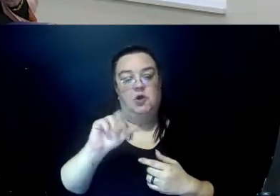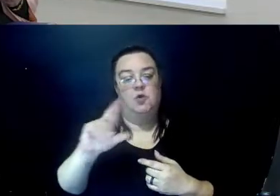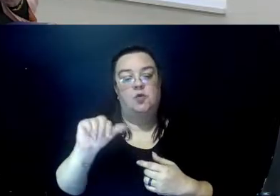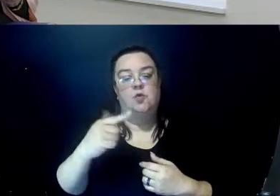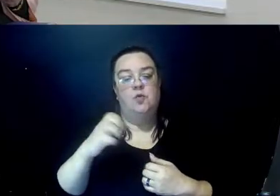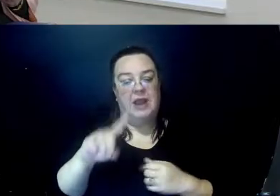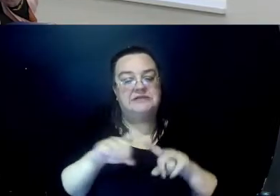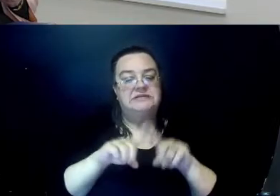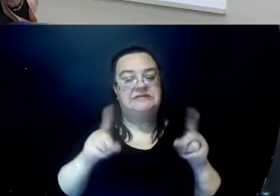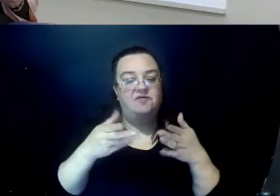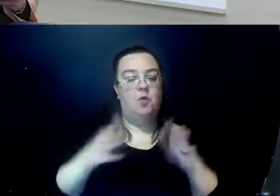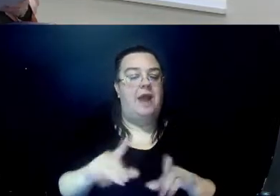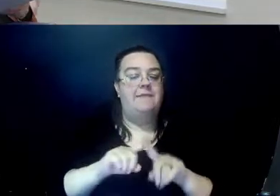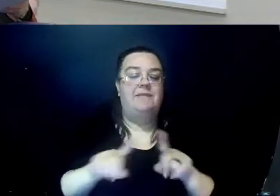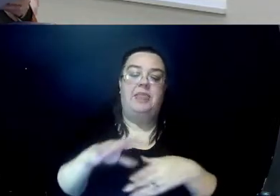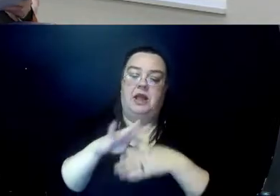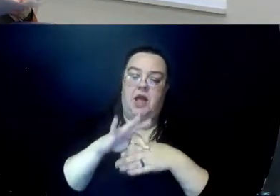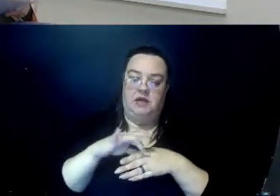same content.